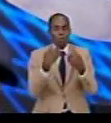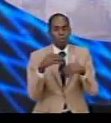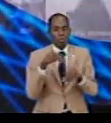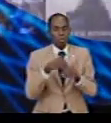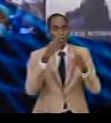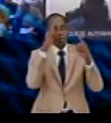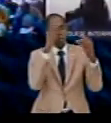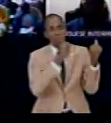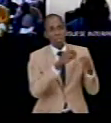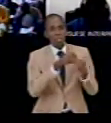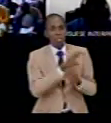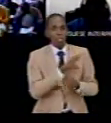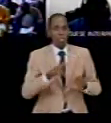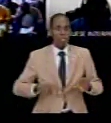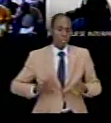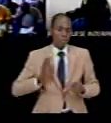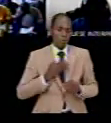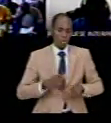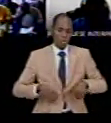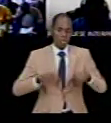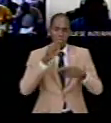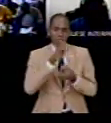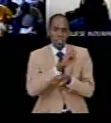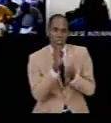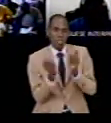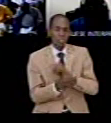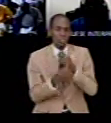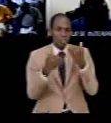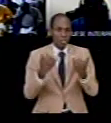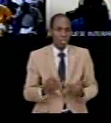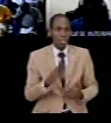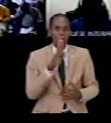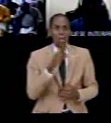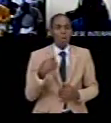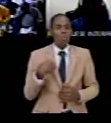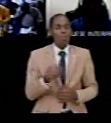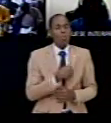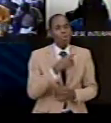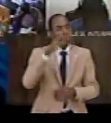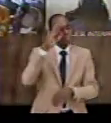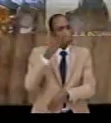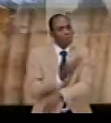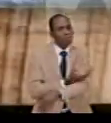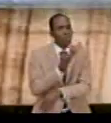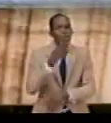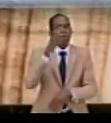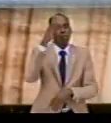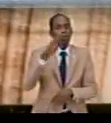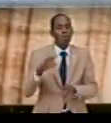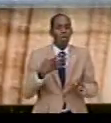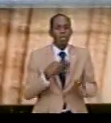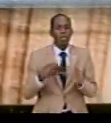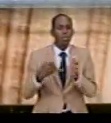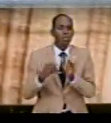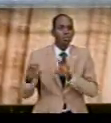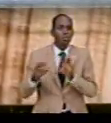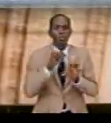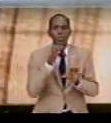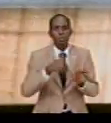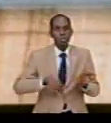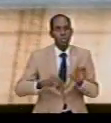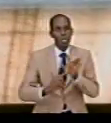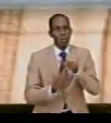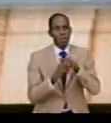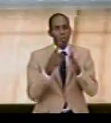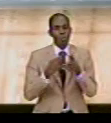our lives are transformed and we are changed. Now, are we the sons of God? And it does not yet appear what we shall be. But